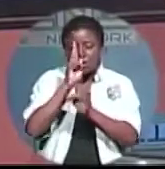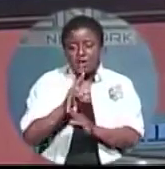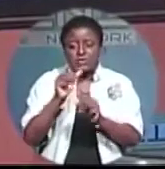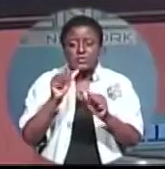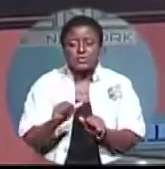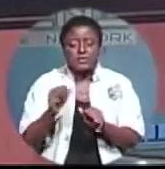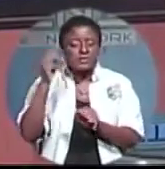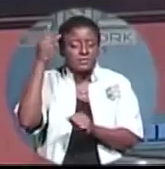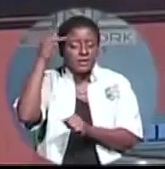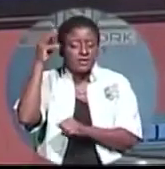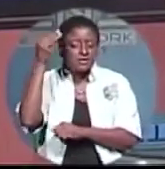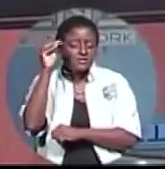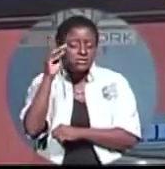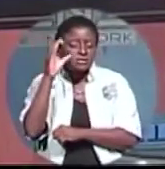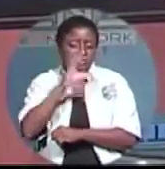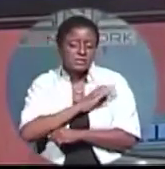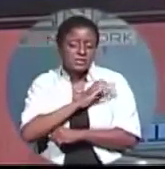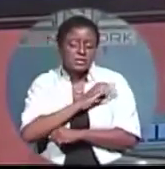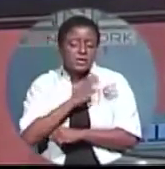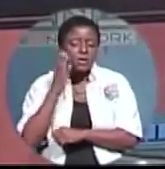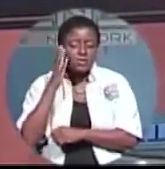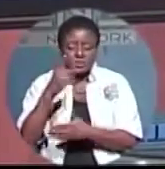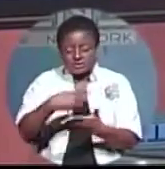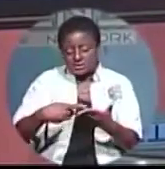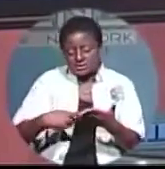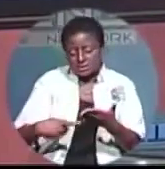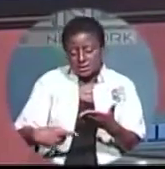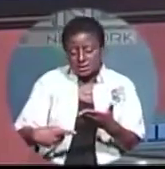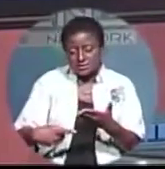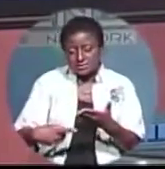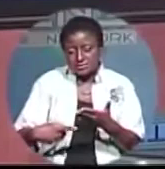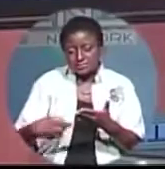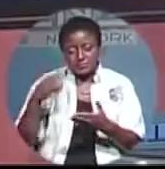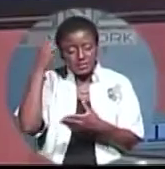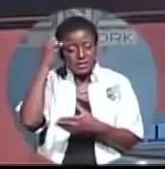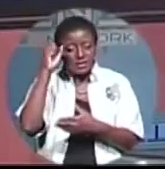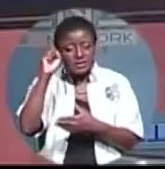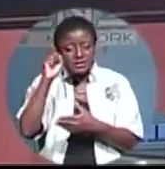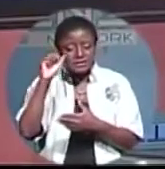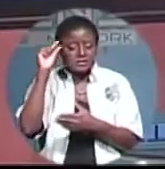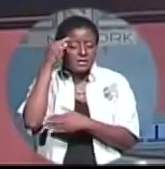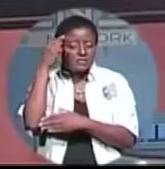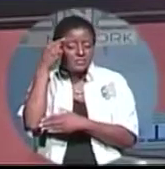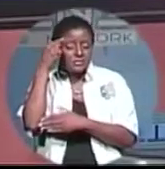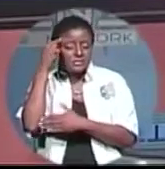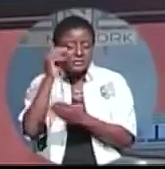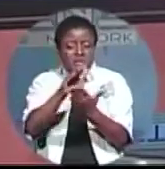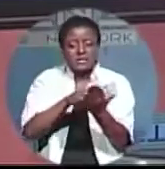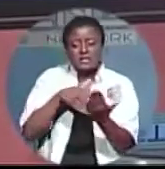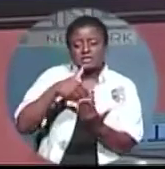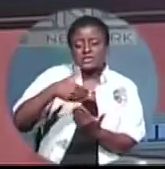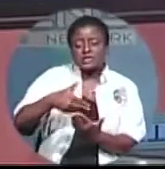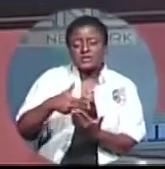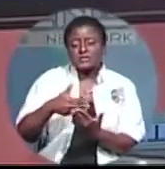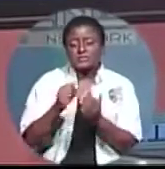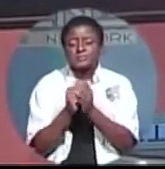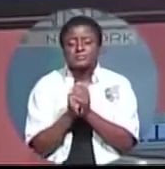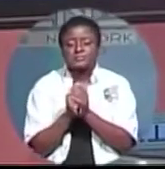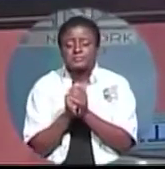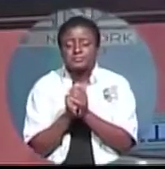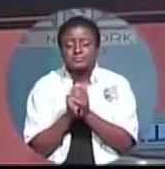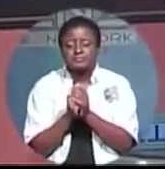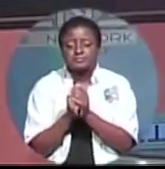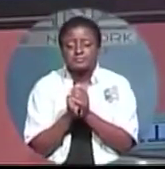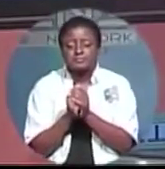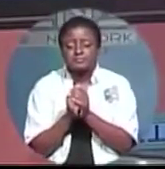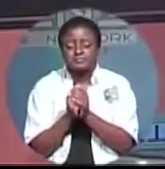Christie, will detail through Governor General His Excellency Sir Arthur Folkes his government's agenda. Our Janaea Noel Ferguson spoke with Chief Clerk